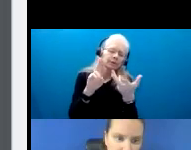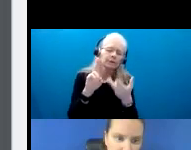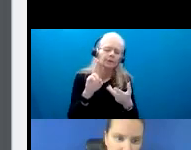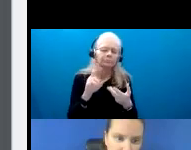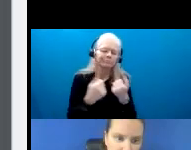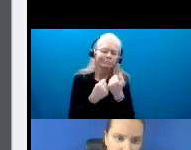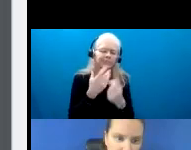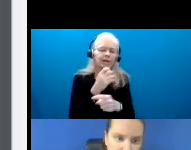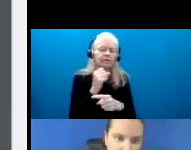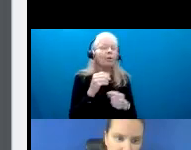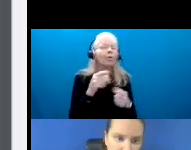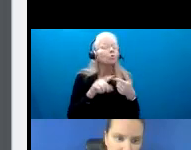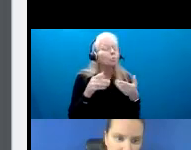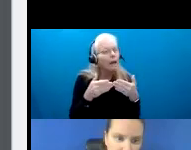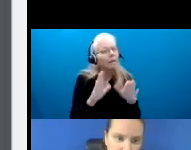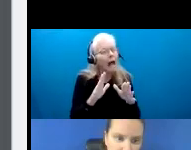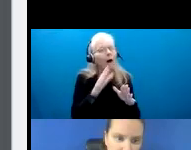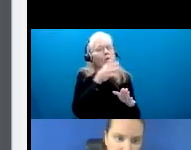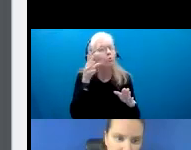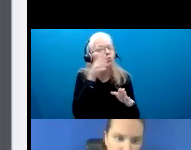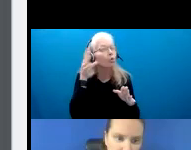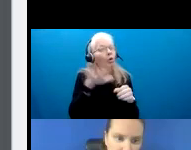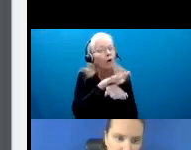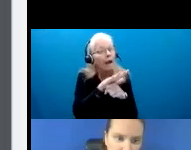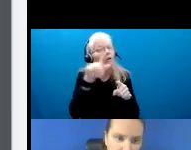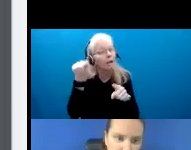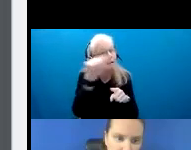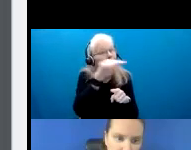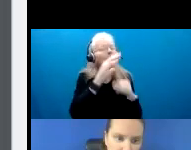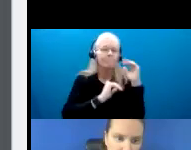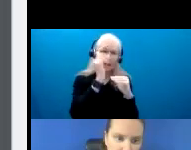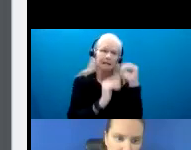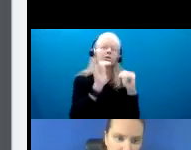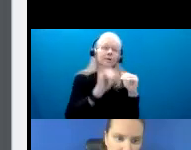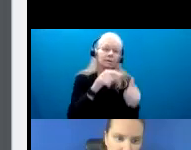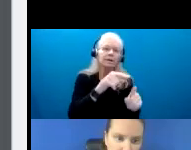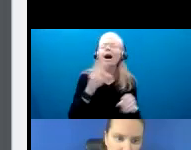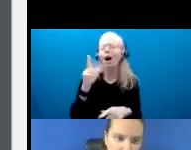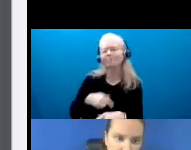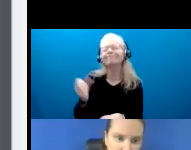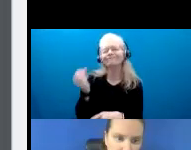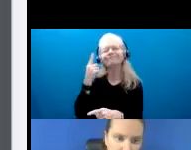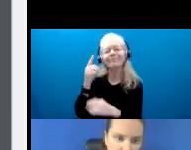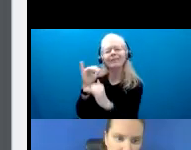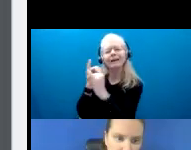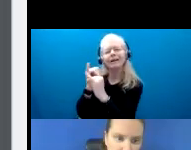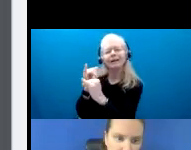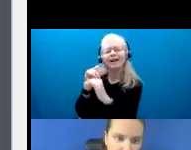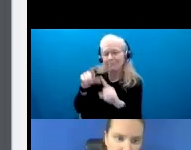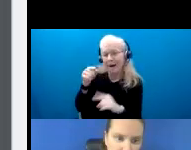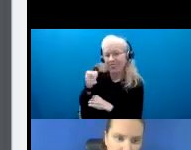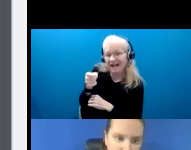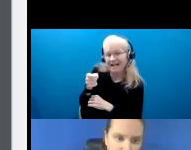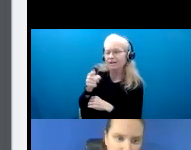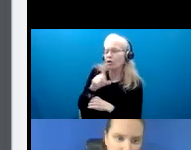rural areas that are Okay. not competing. Yeah, and I hear you there. I think with this one, that's we're trying to focus on the